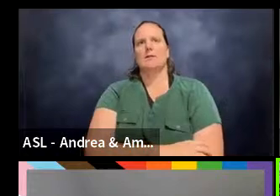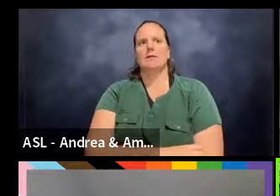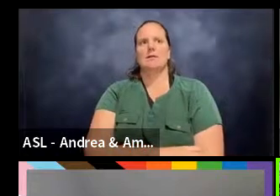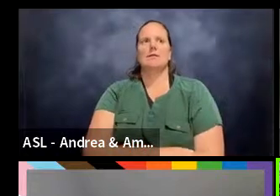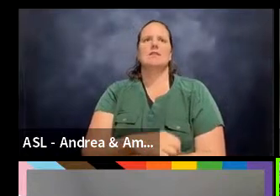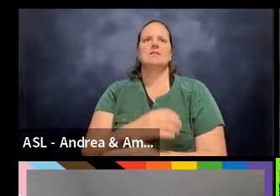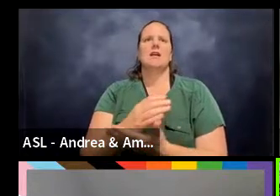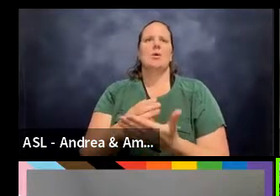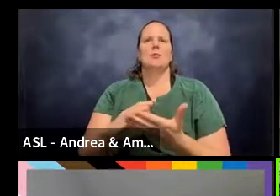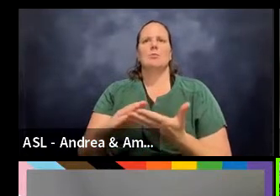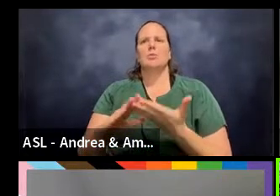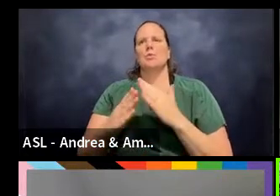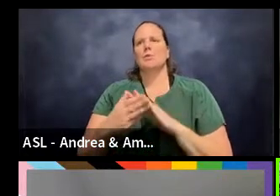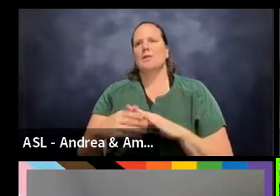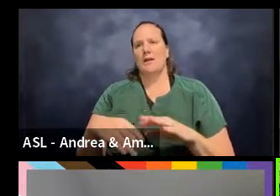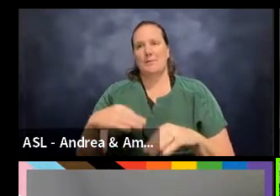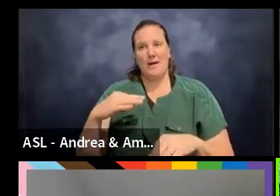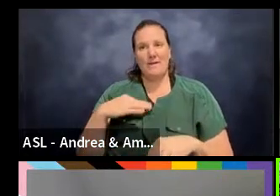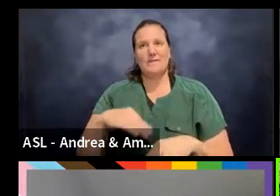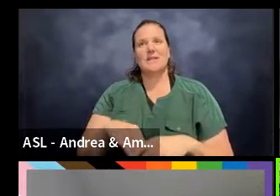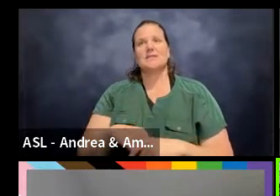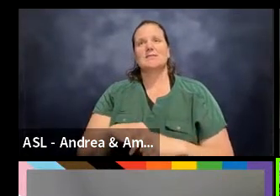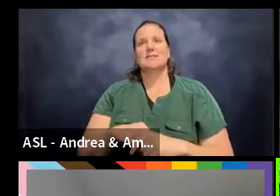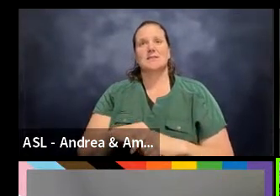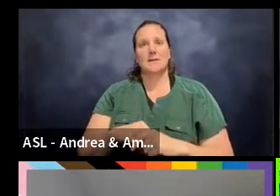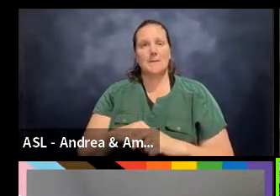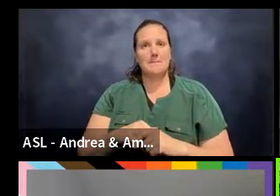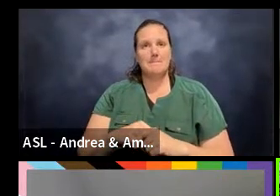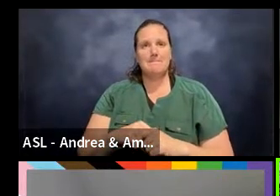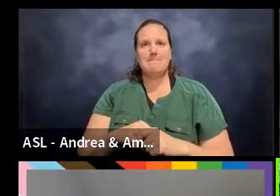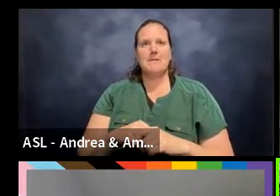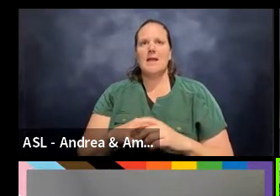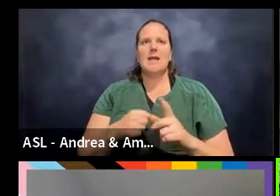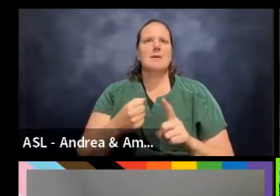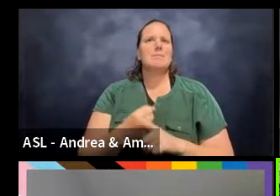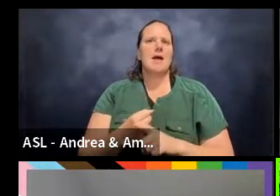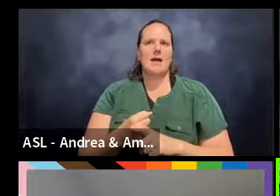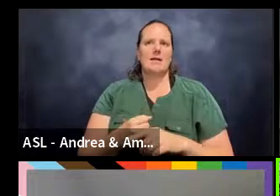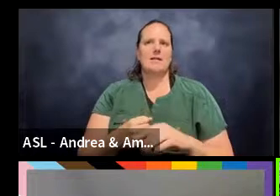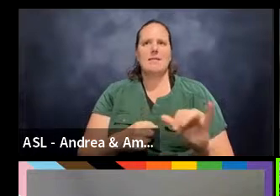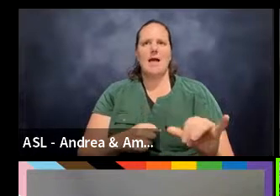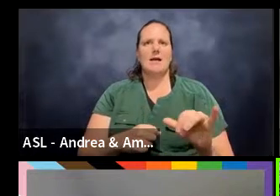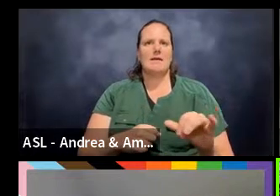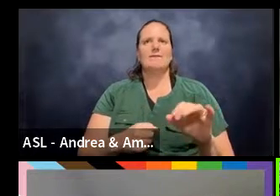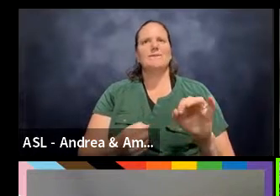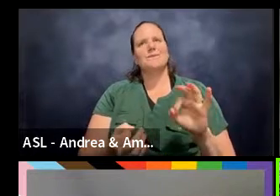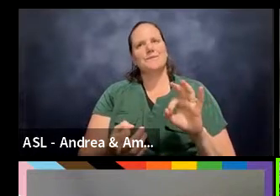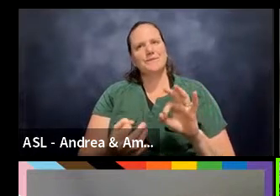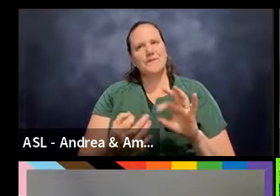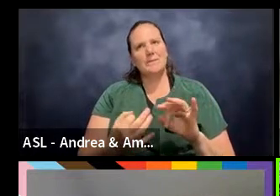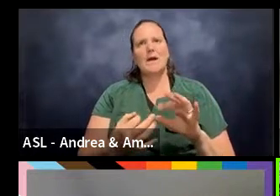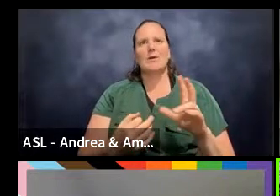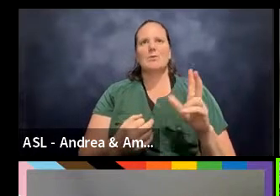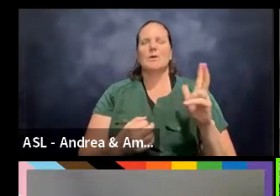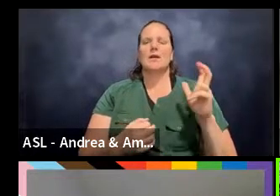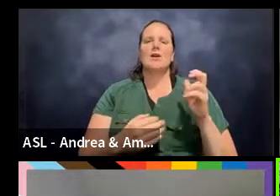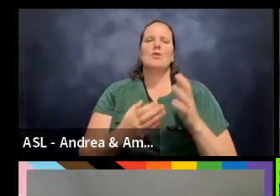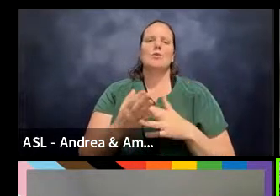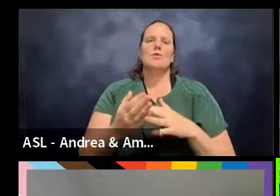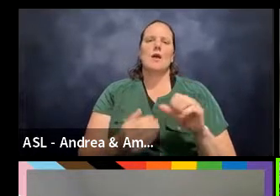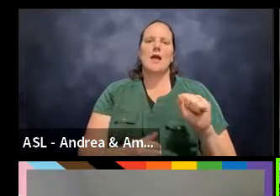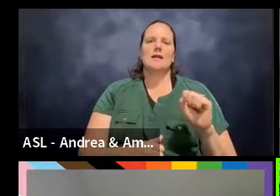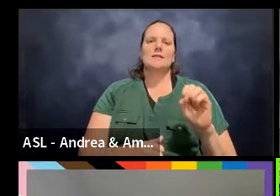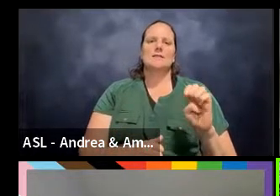community benefits have an impact in terms of feedback that we hear through the